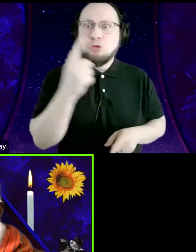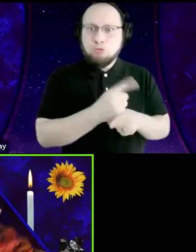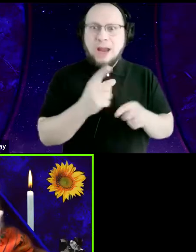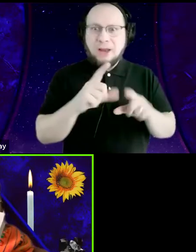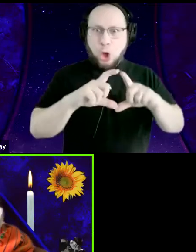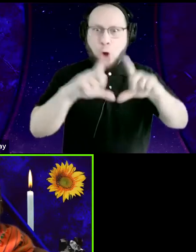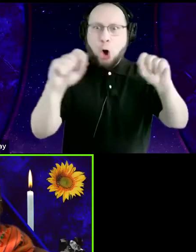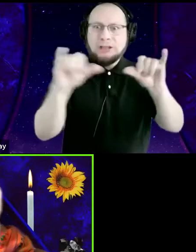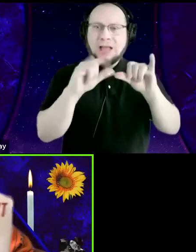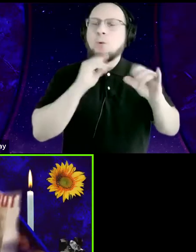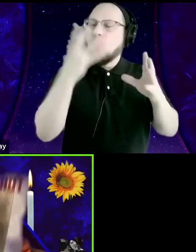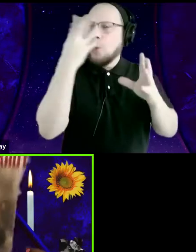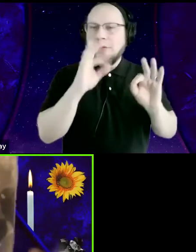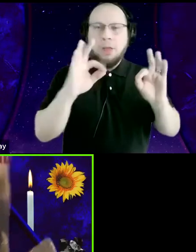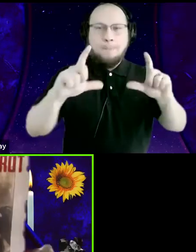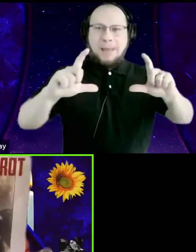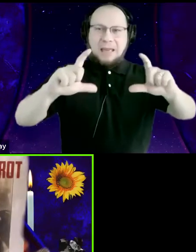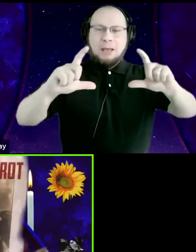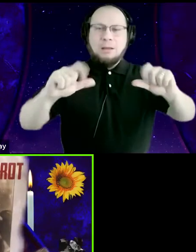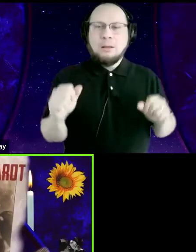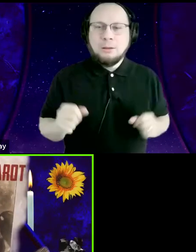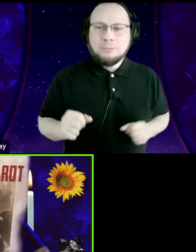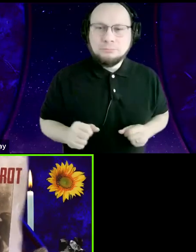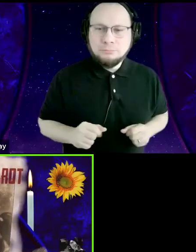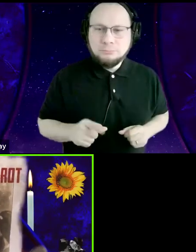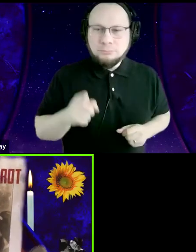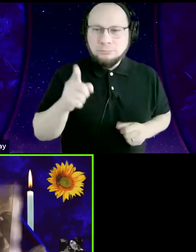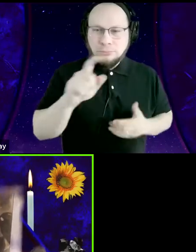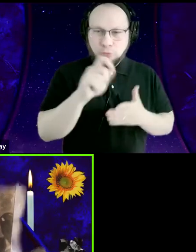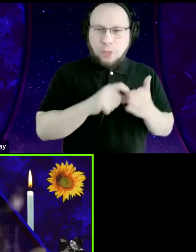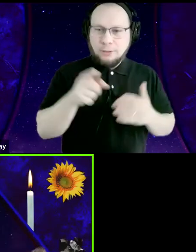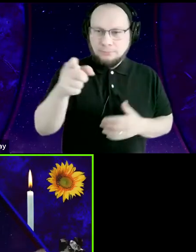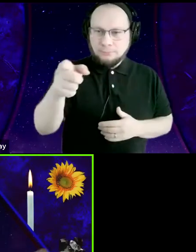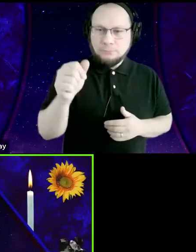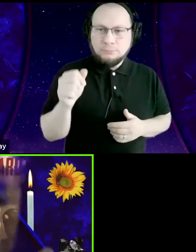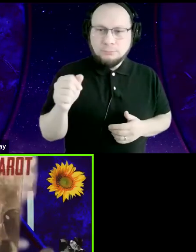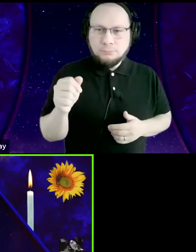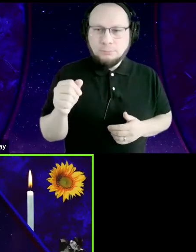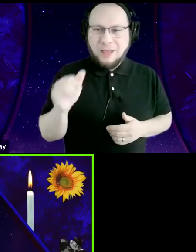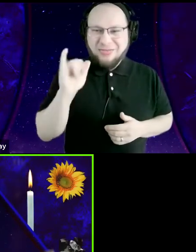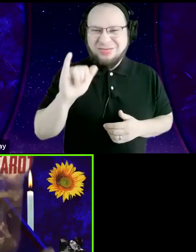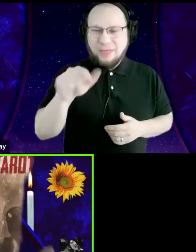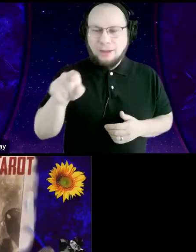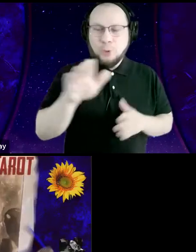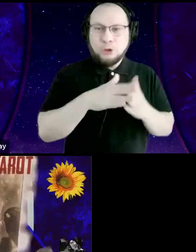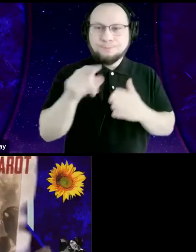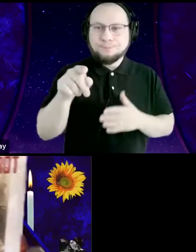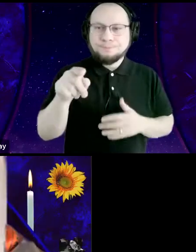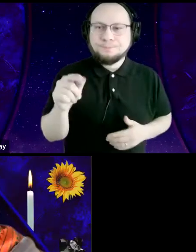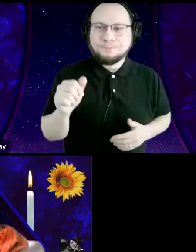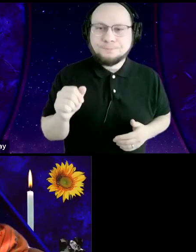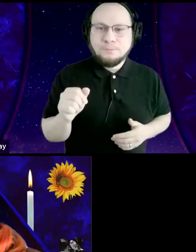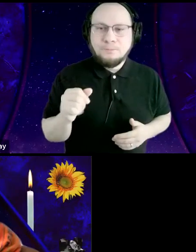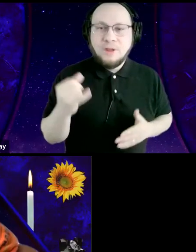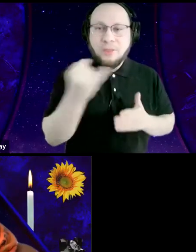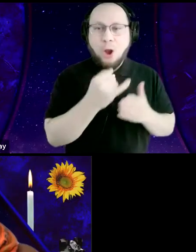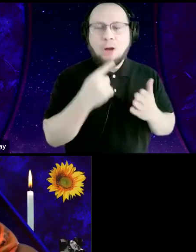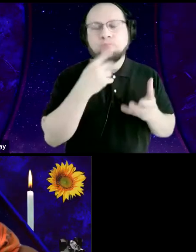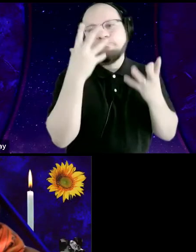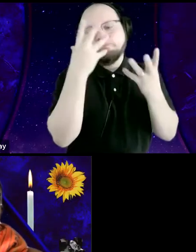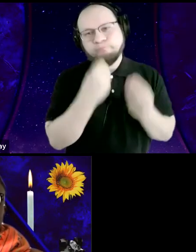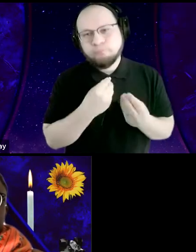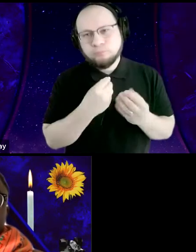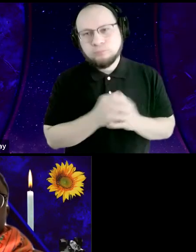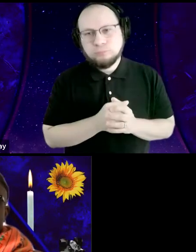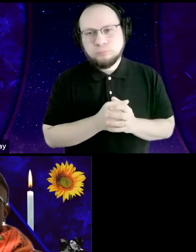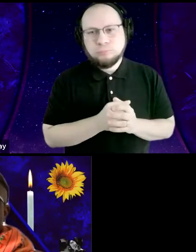wonderful. She wrote or did the work on this hoodoo tarot deck, but this is the book. Mm-hmm. And the artwork is gorgeous. She didn't do